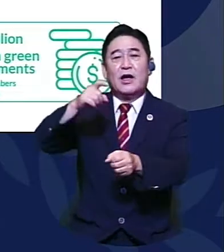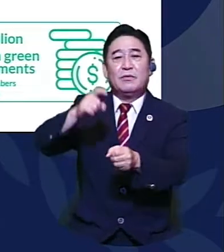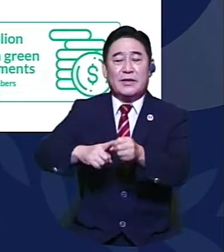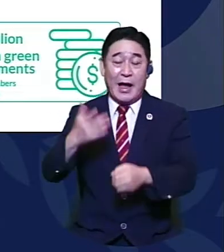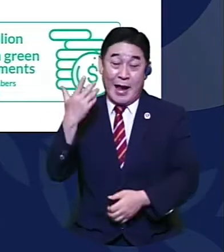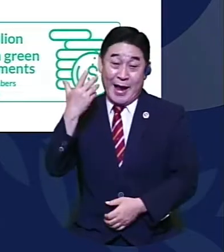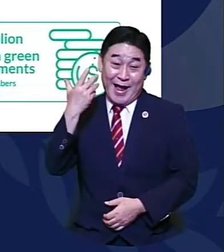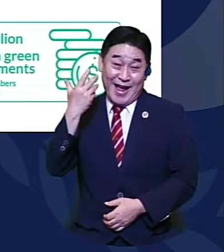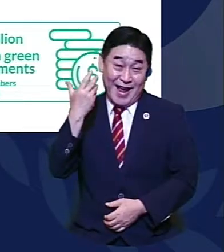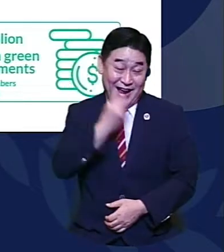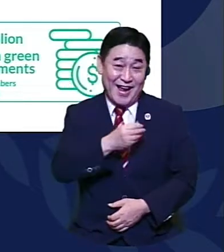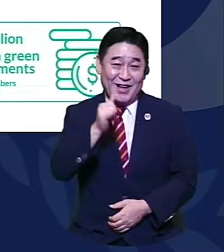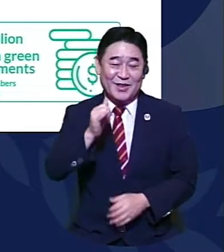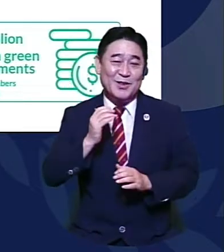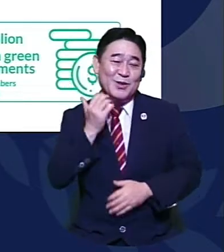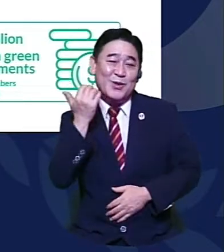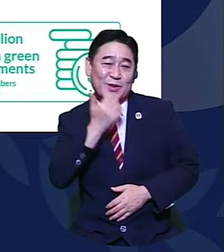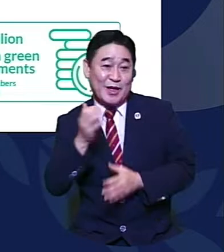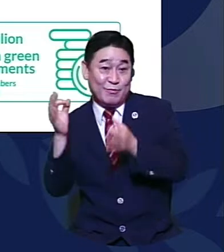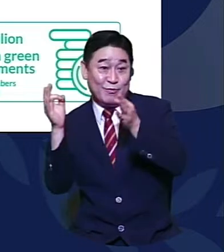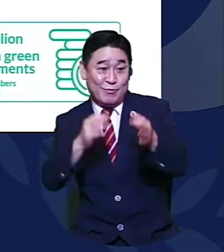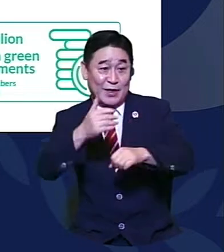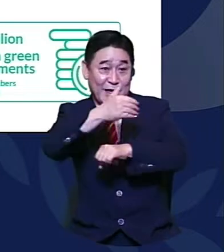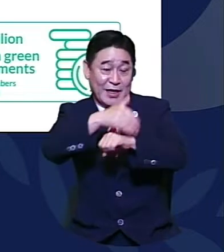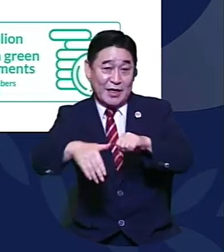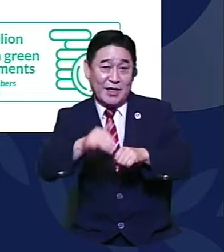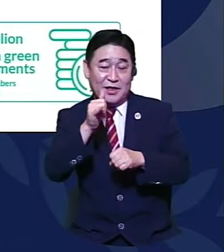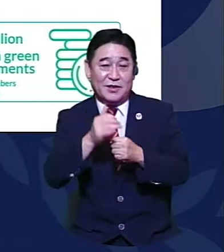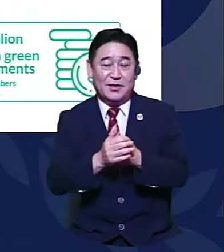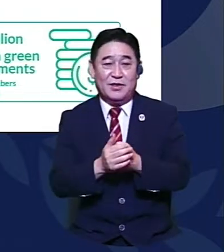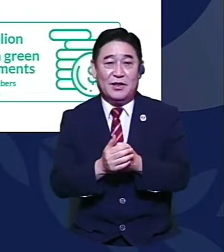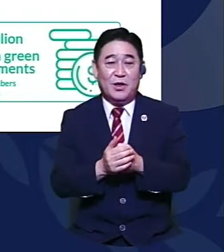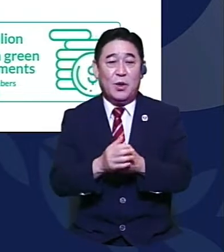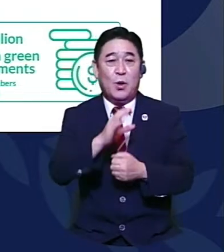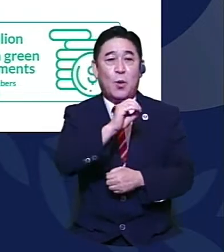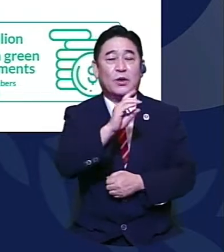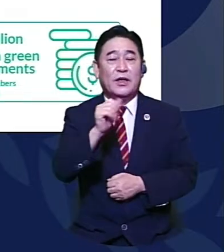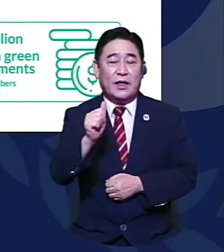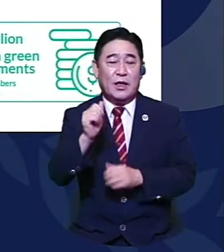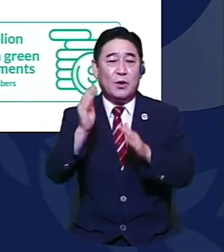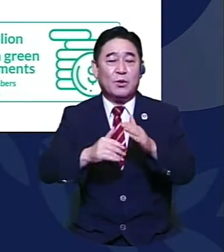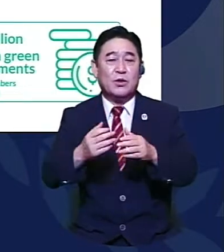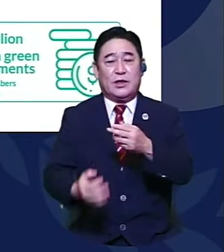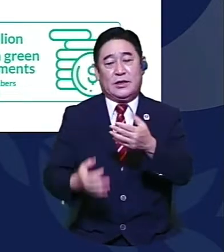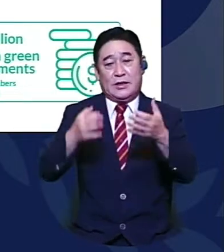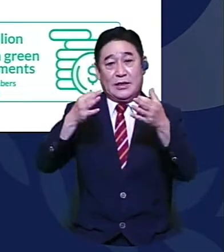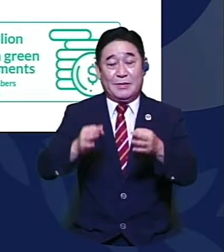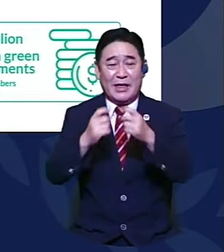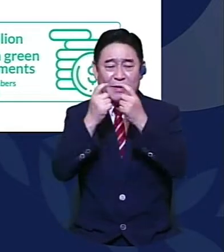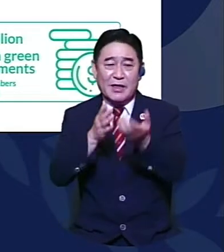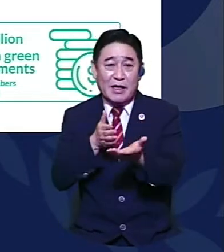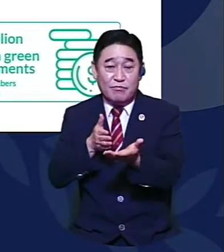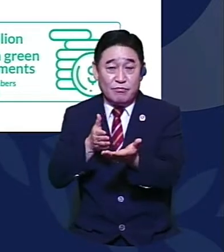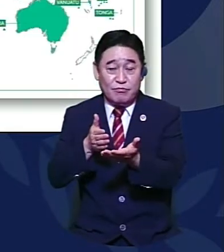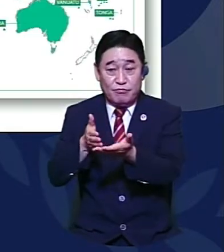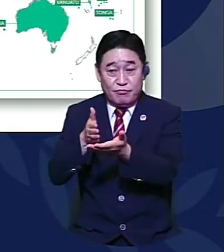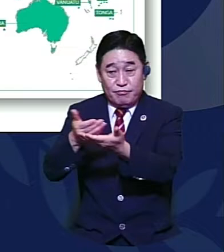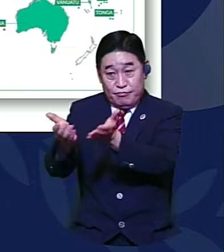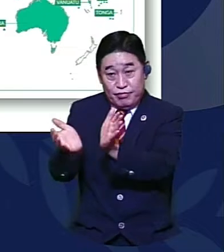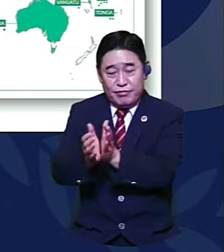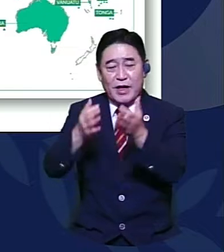possible to blend finance, concessional finance from ODA, together with larger amounts of private sector finance to leverage